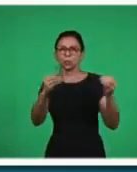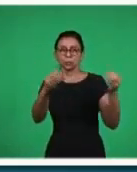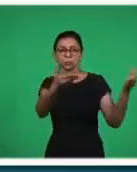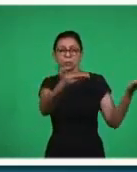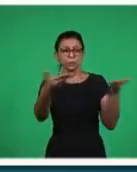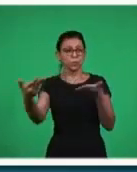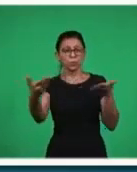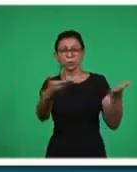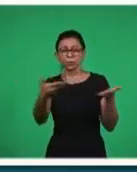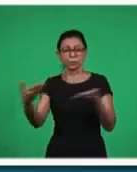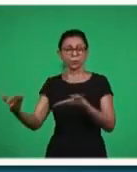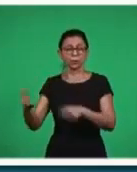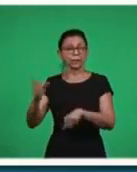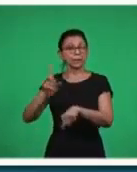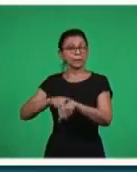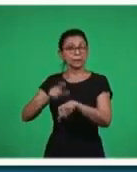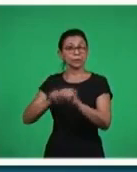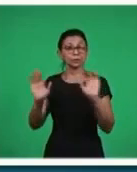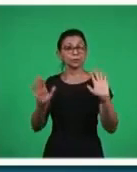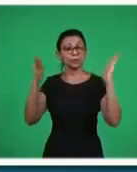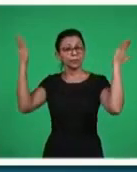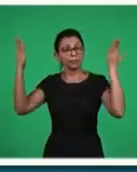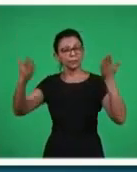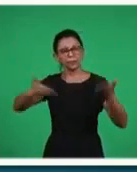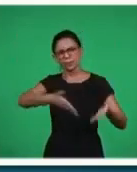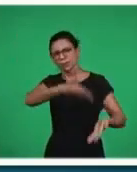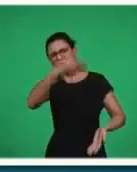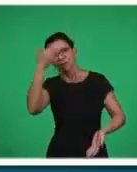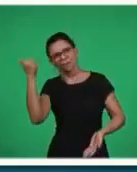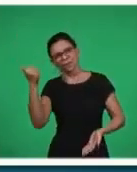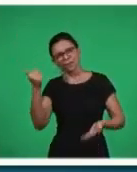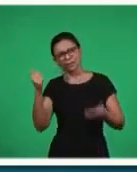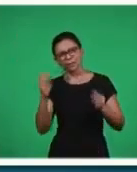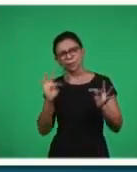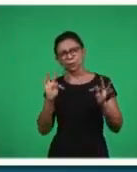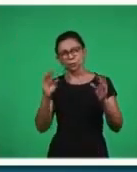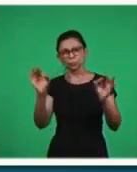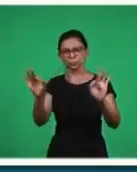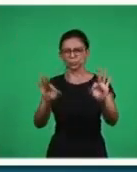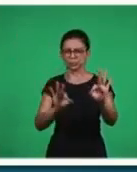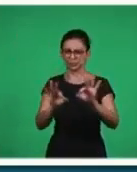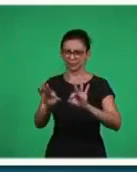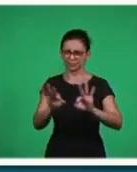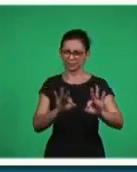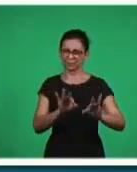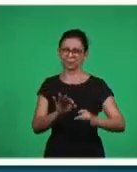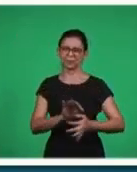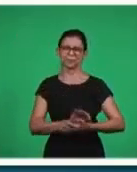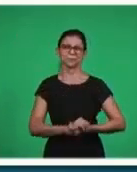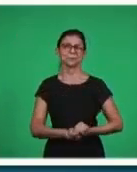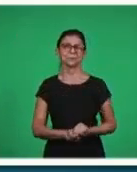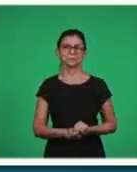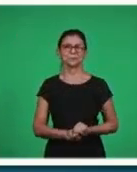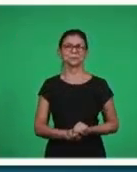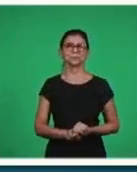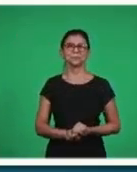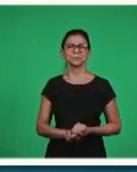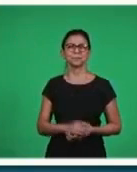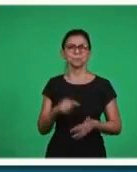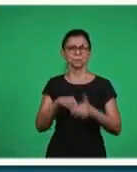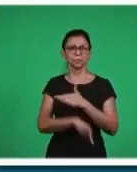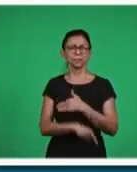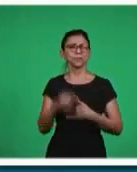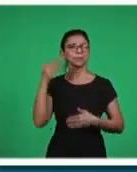said his servant, come, the moment the table he is sent to his servant, come, because